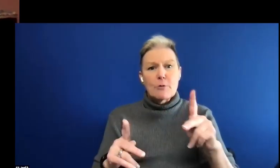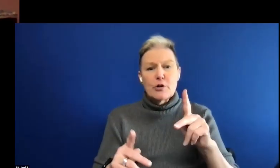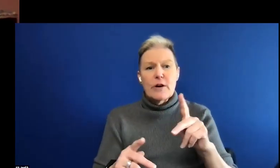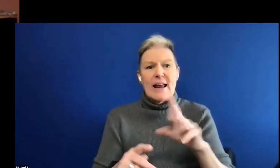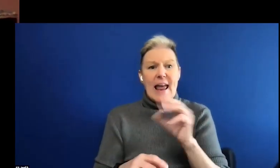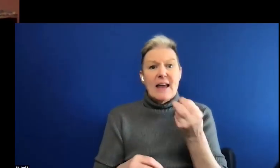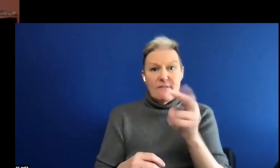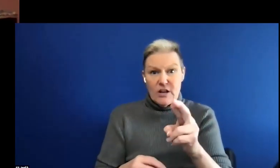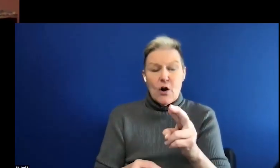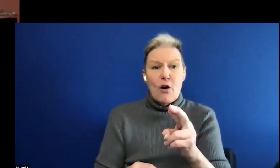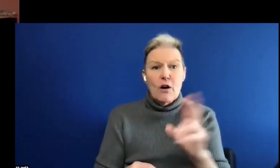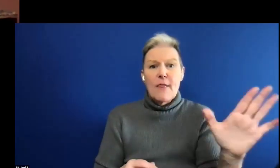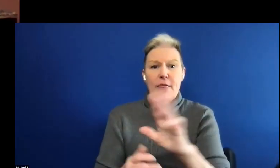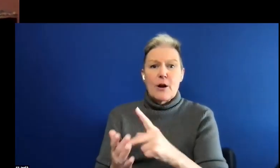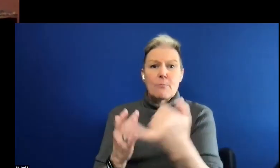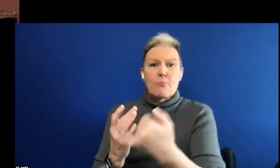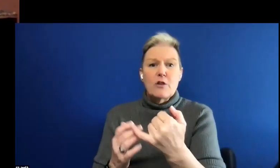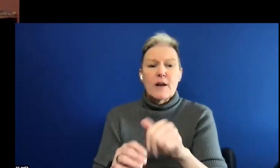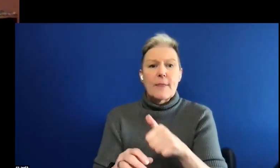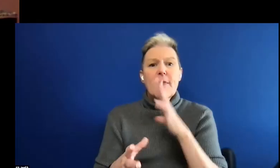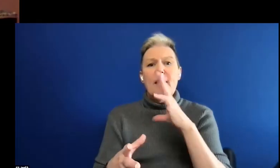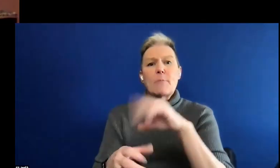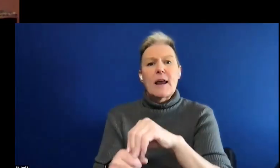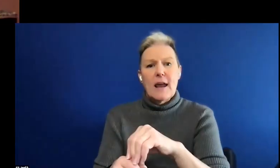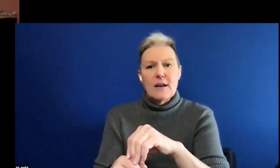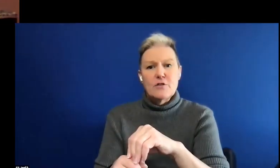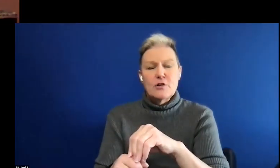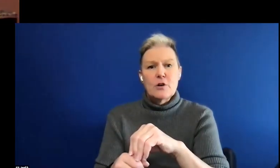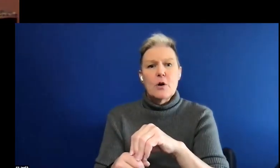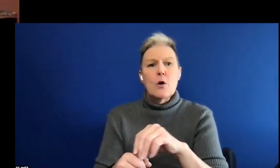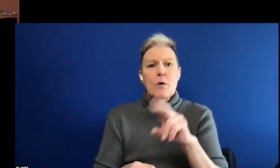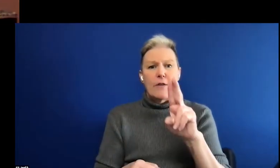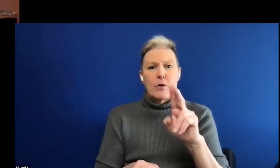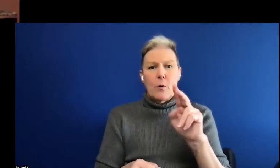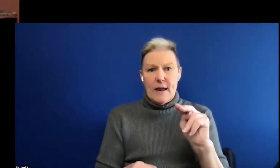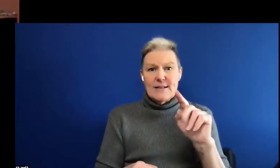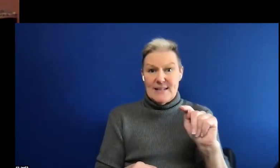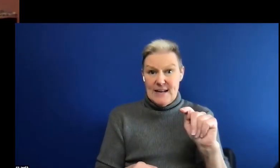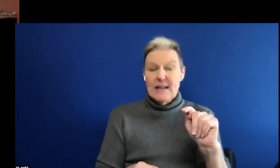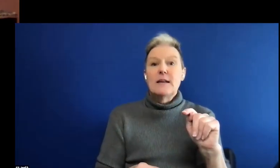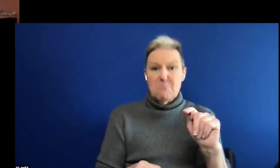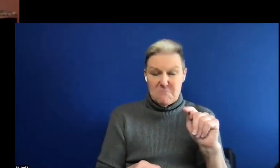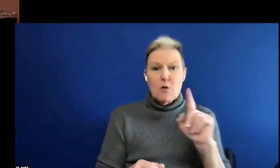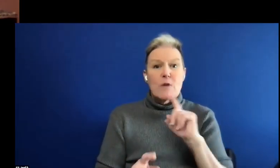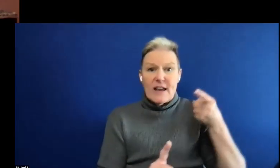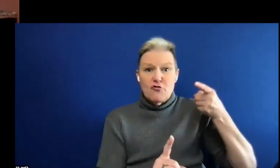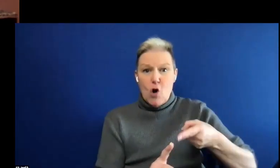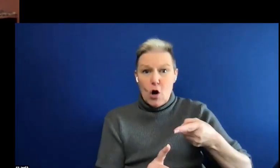credit, the project that they've been able to engage with UNT-Wise to be able to really